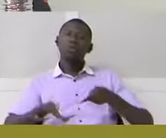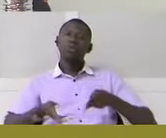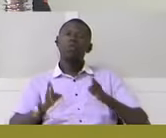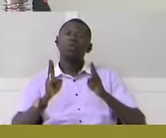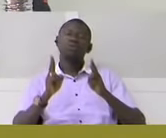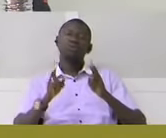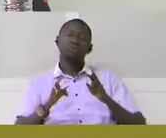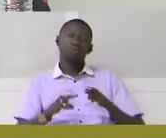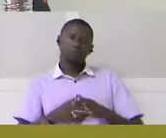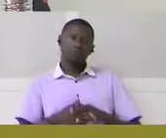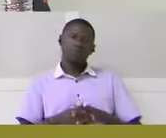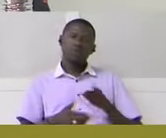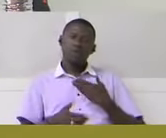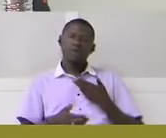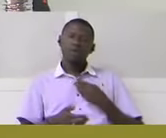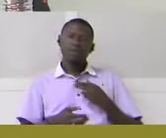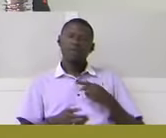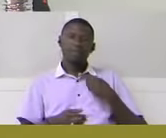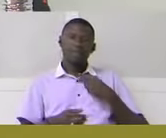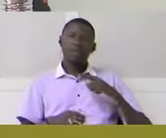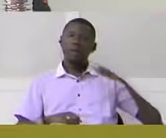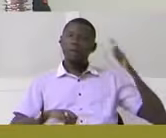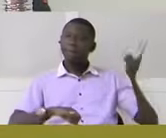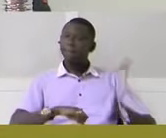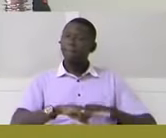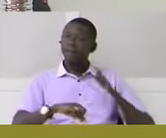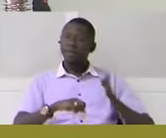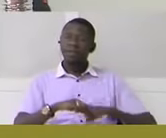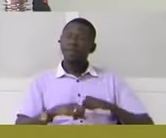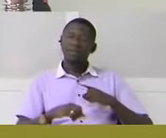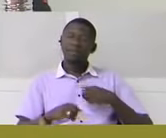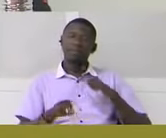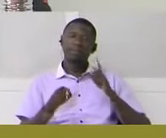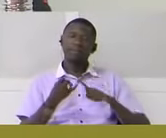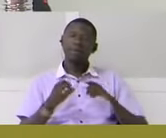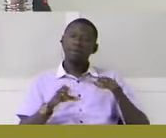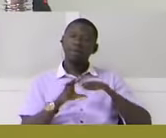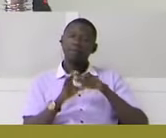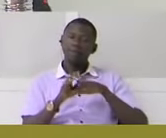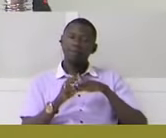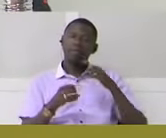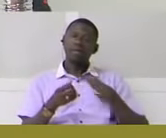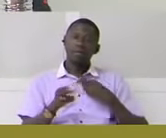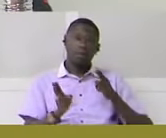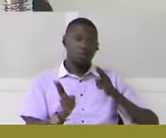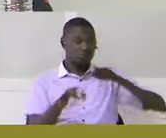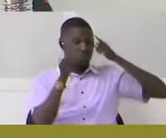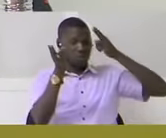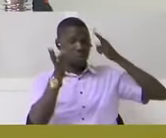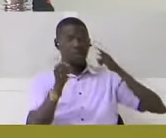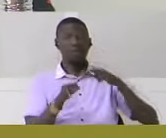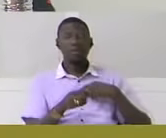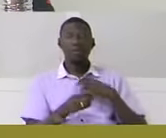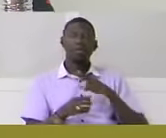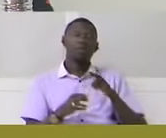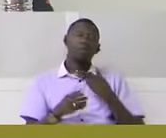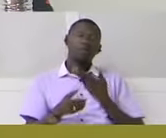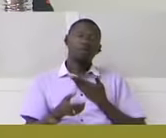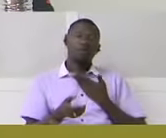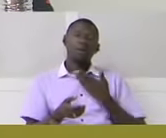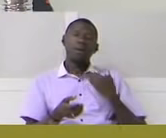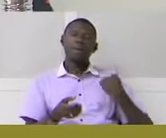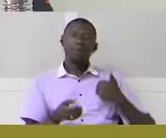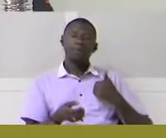several instances of beating by convoy members and even shootings where members of the public or road users were deemed to have